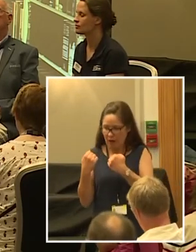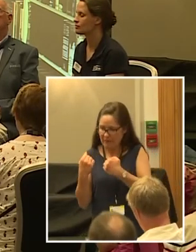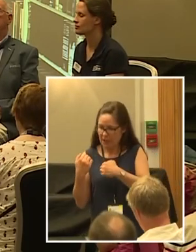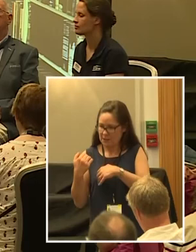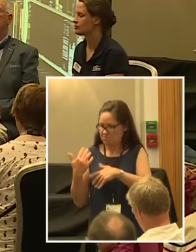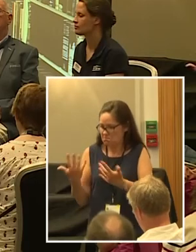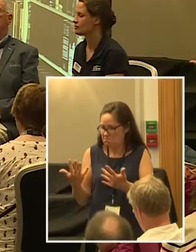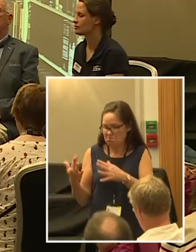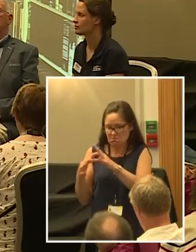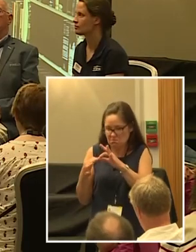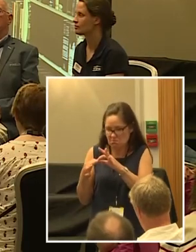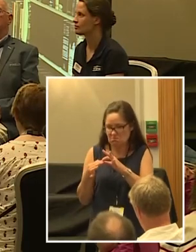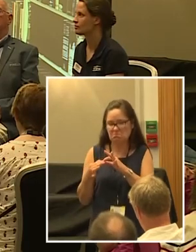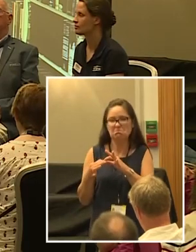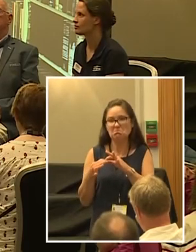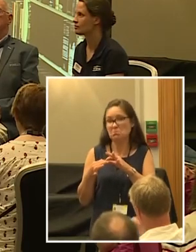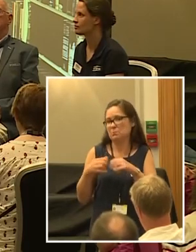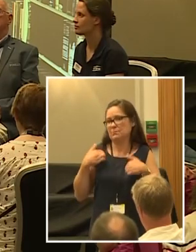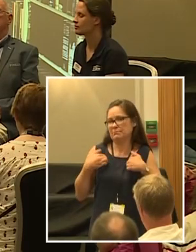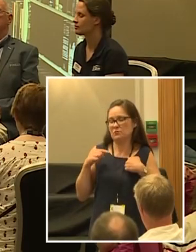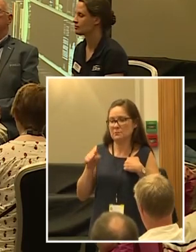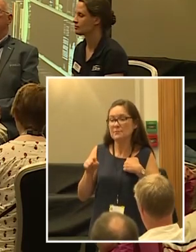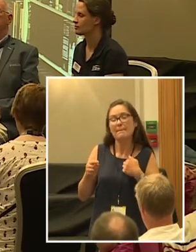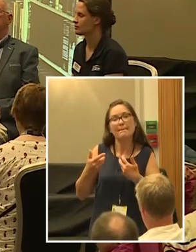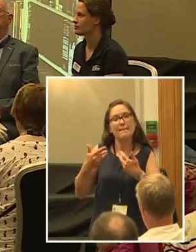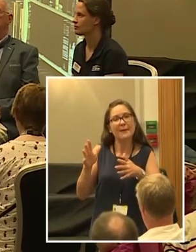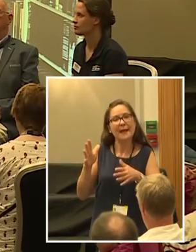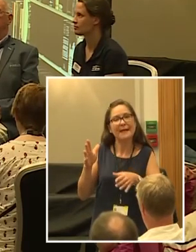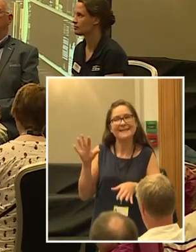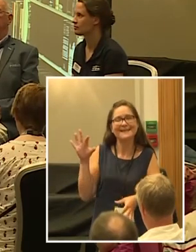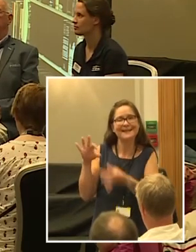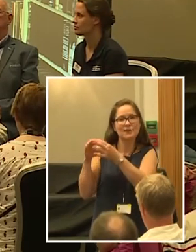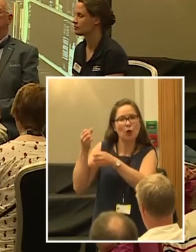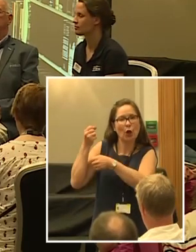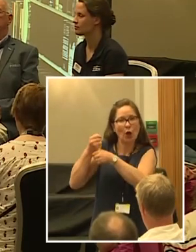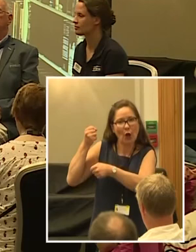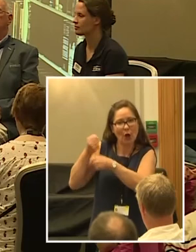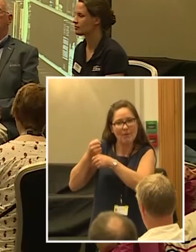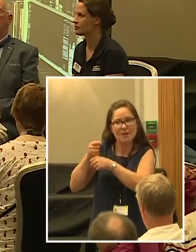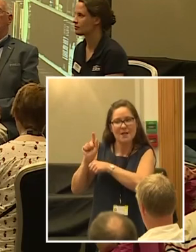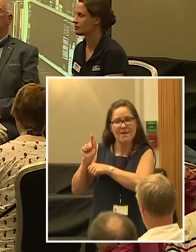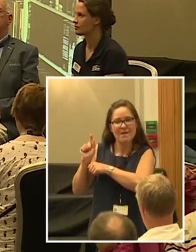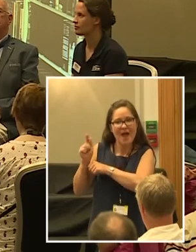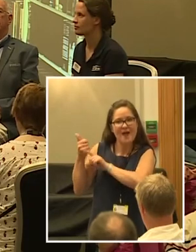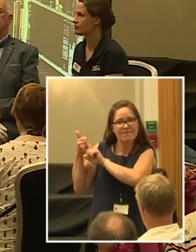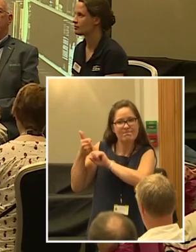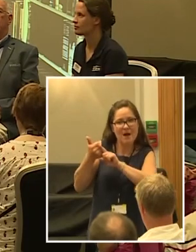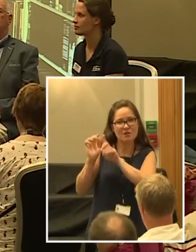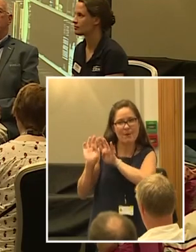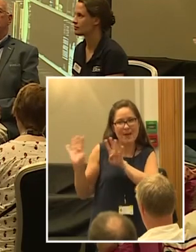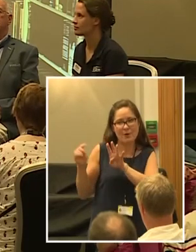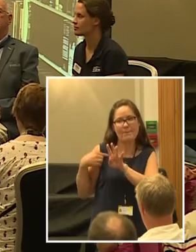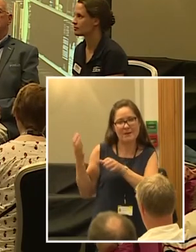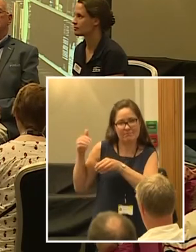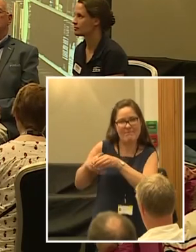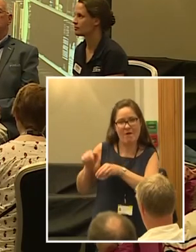So I was on the government advisory panel on vision and driving. And since I've retired,